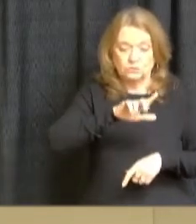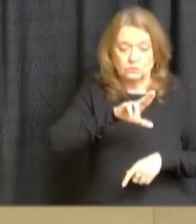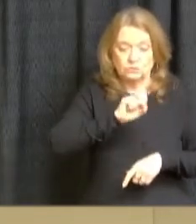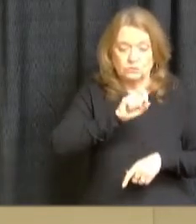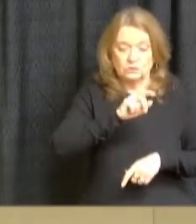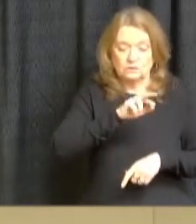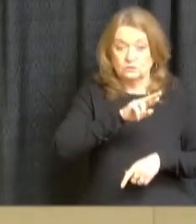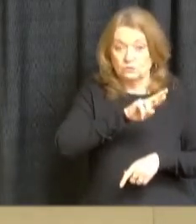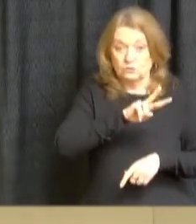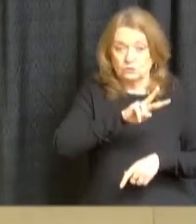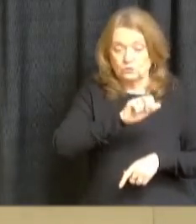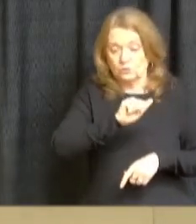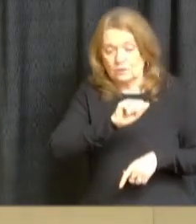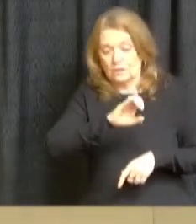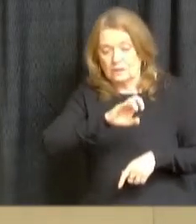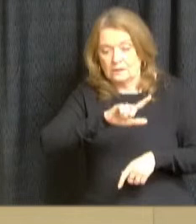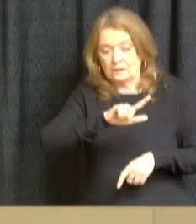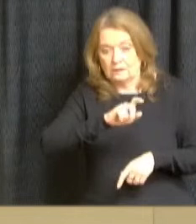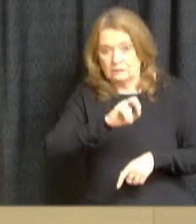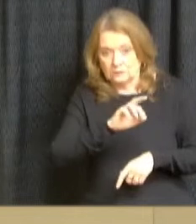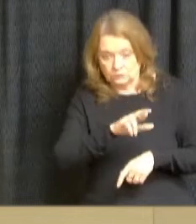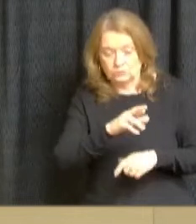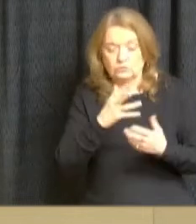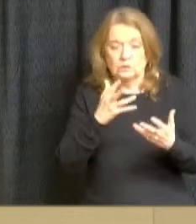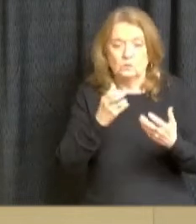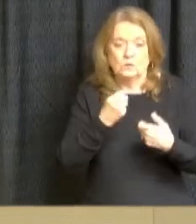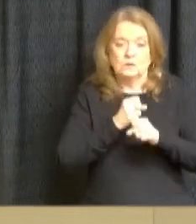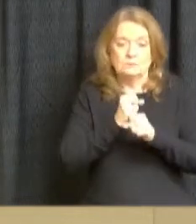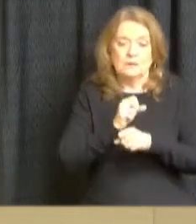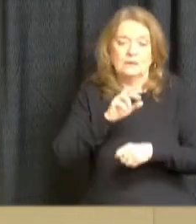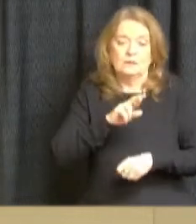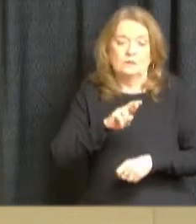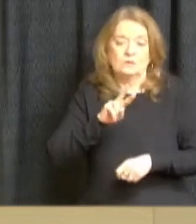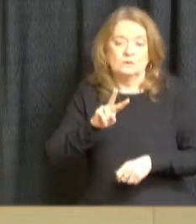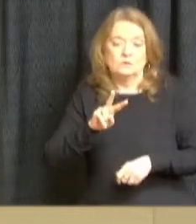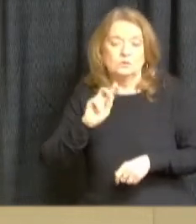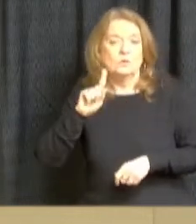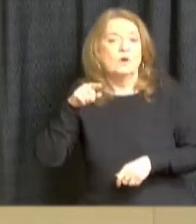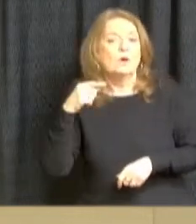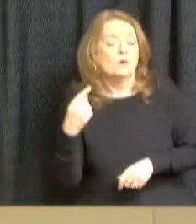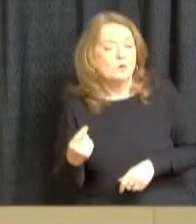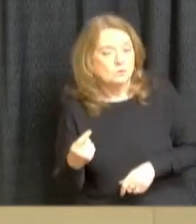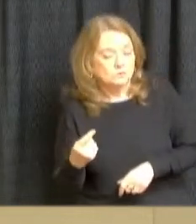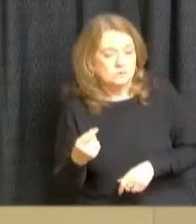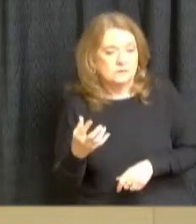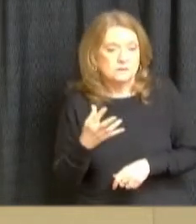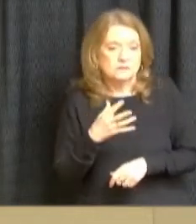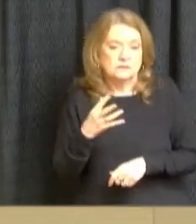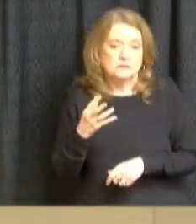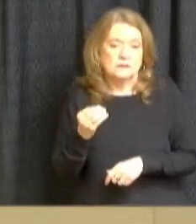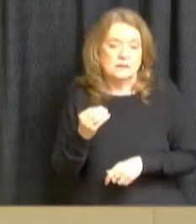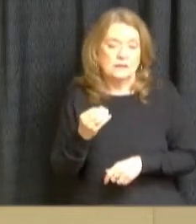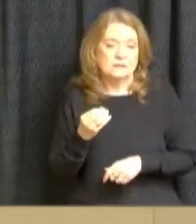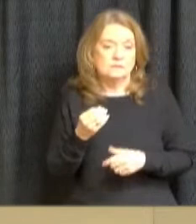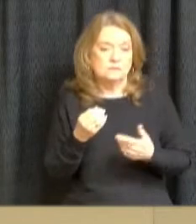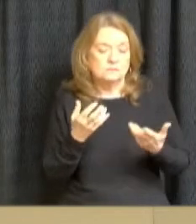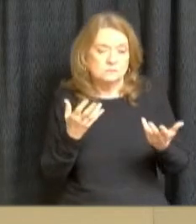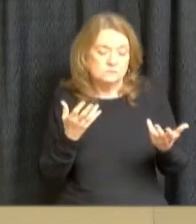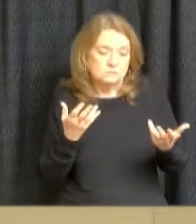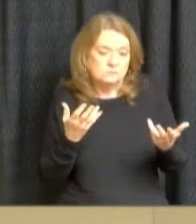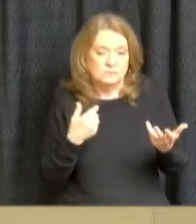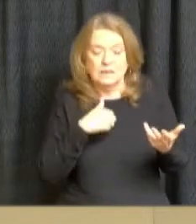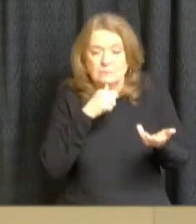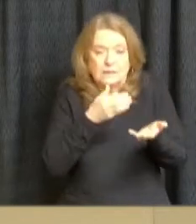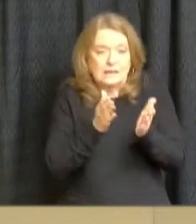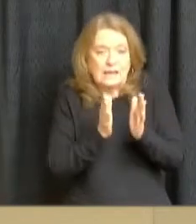R2A cluster. He wanted to make it an R2 only and wanted to speak in front of the council. But I'm